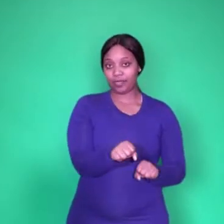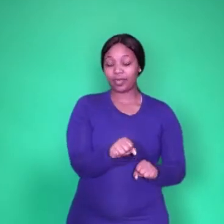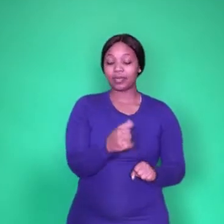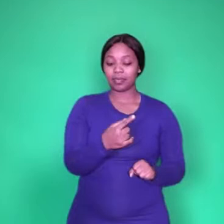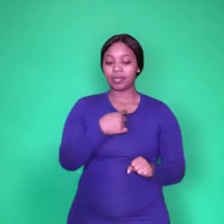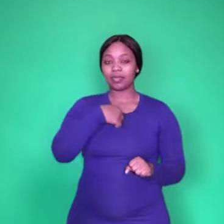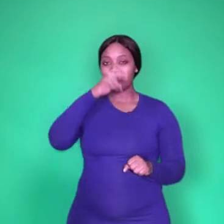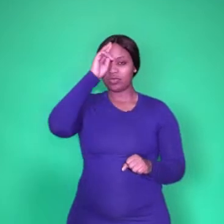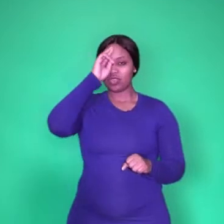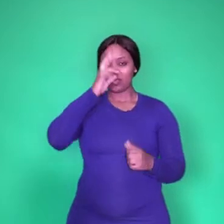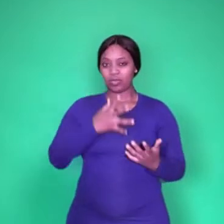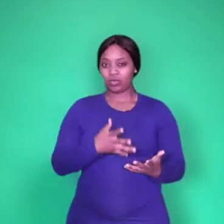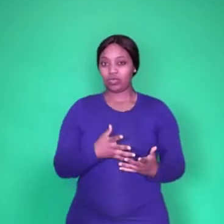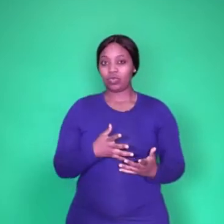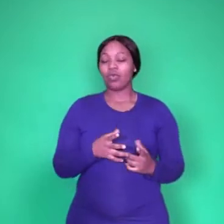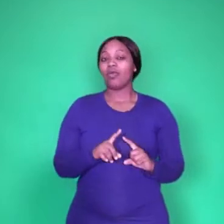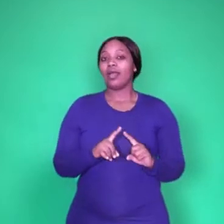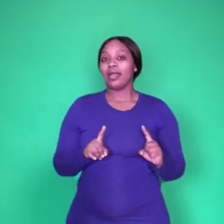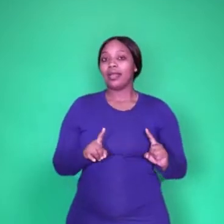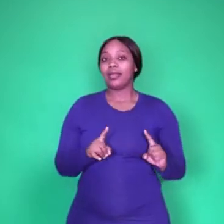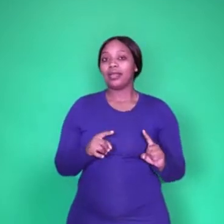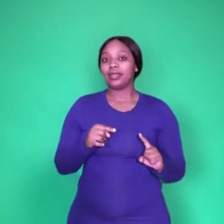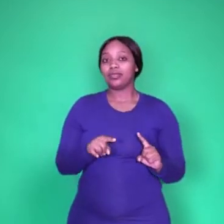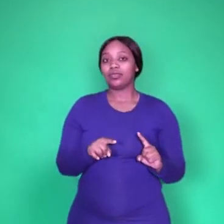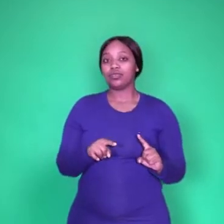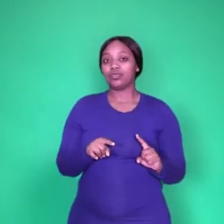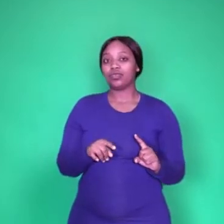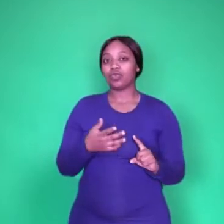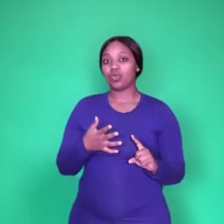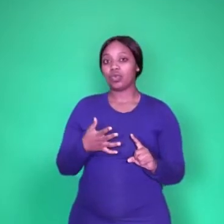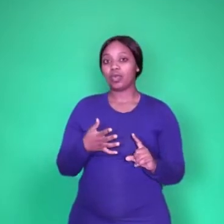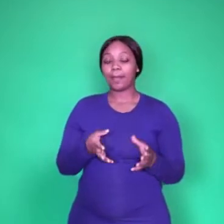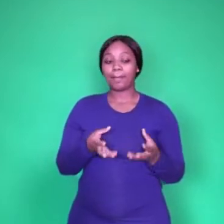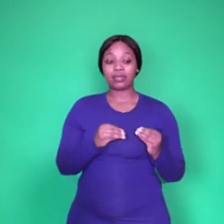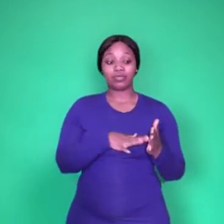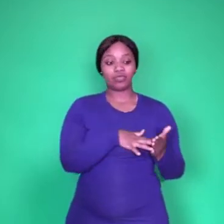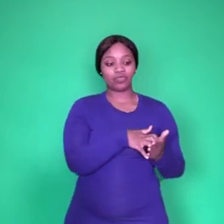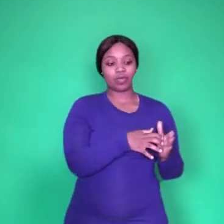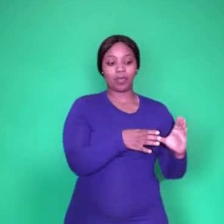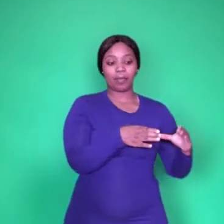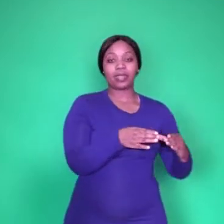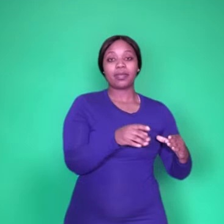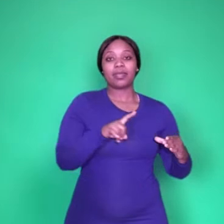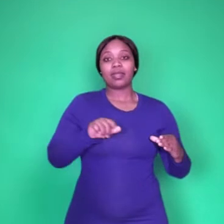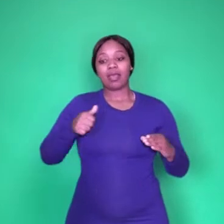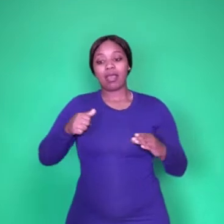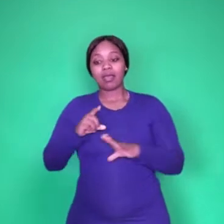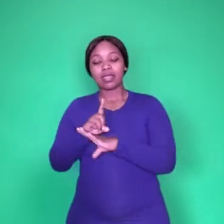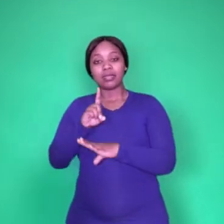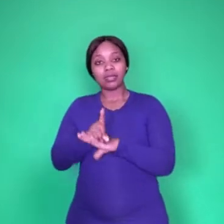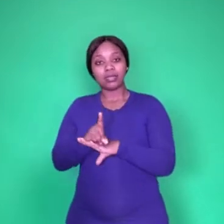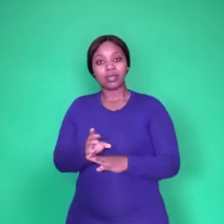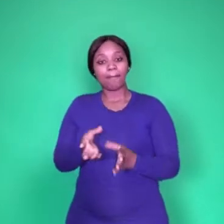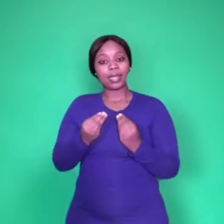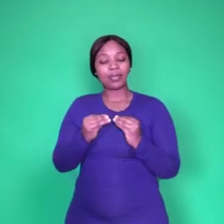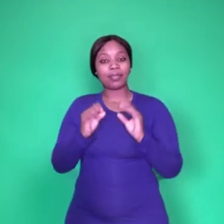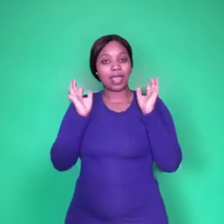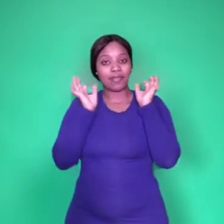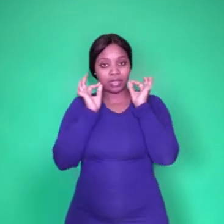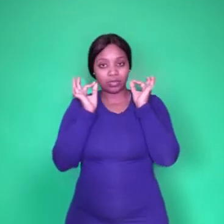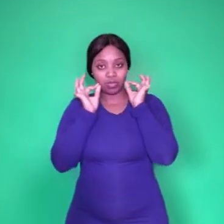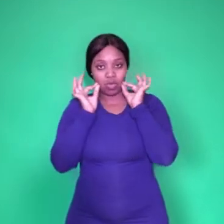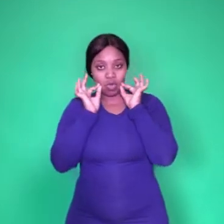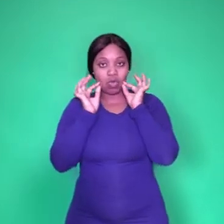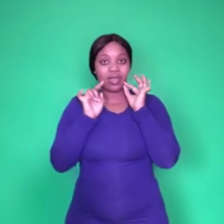mind for particularly vulnerable populations. There's also other data sets made available by Facebook called